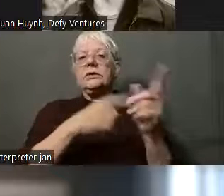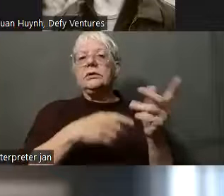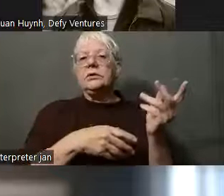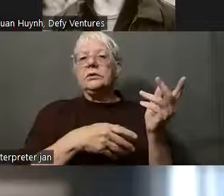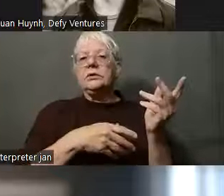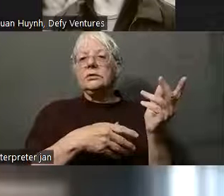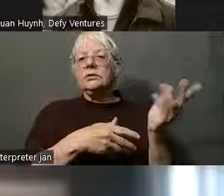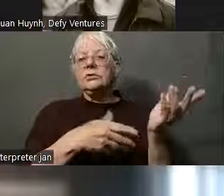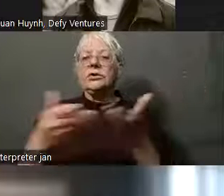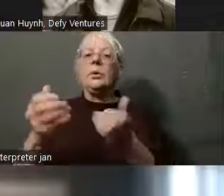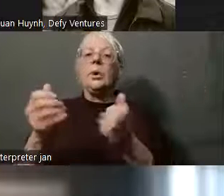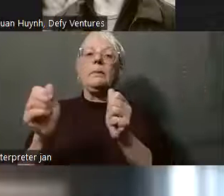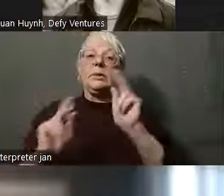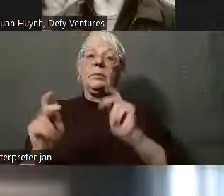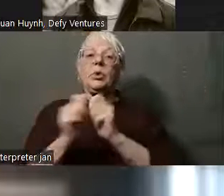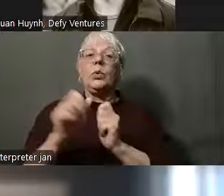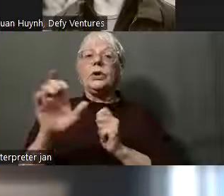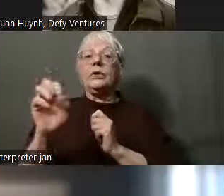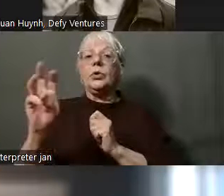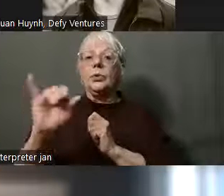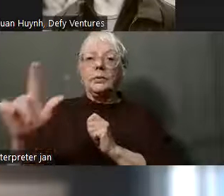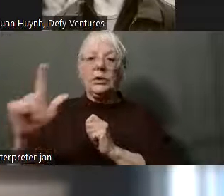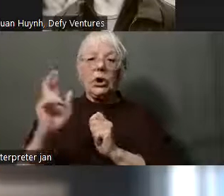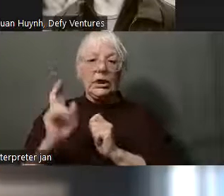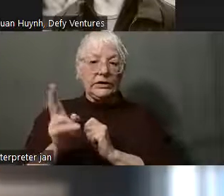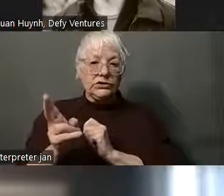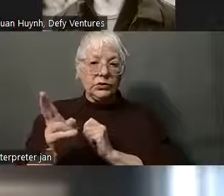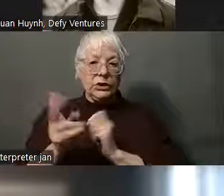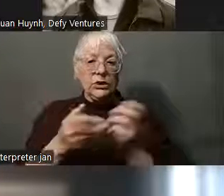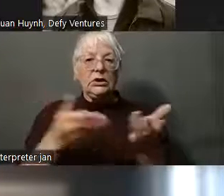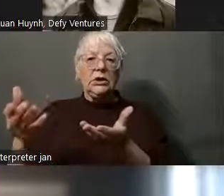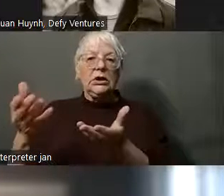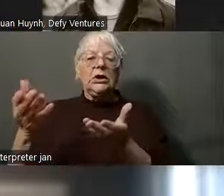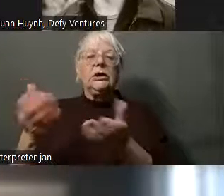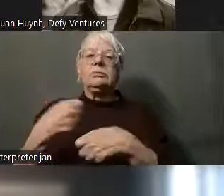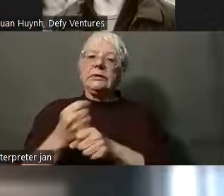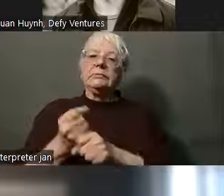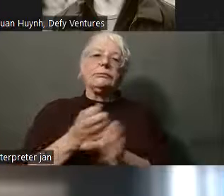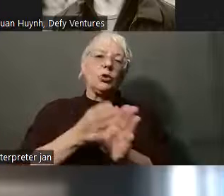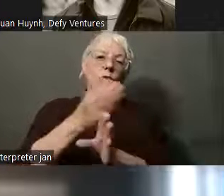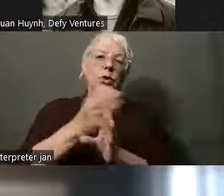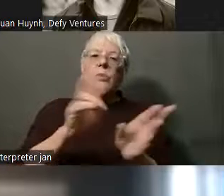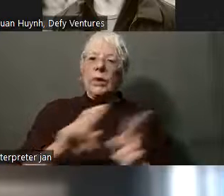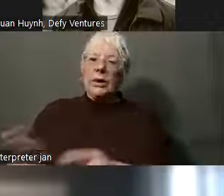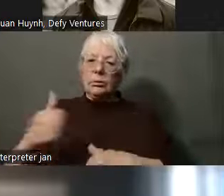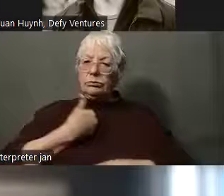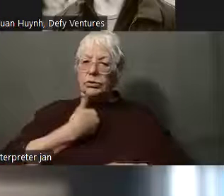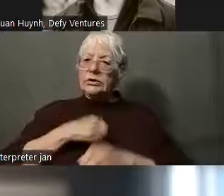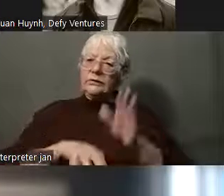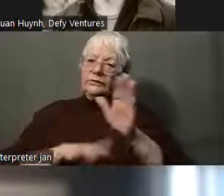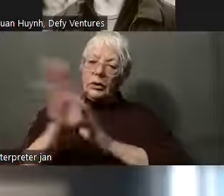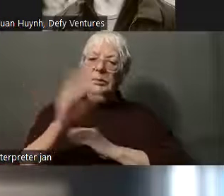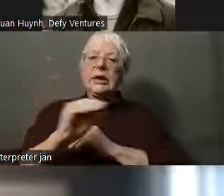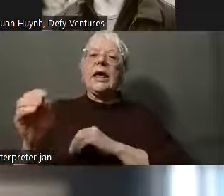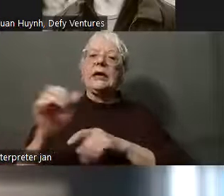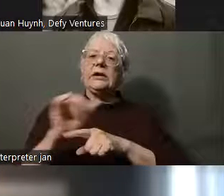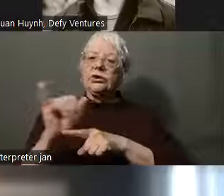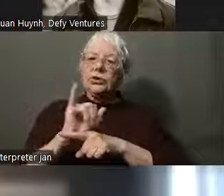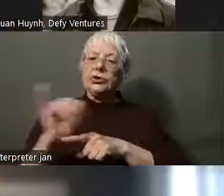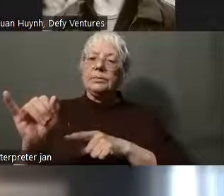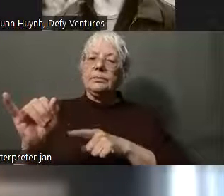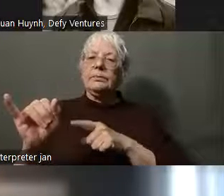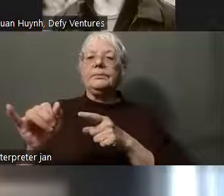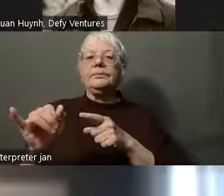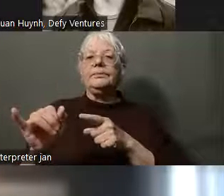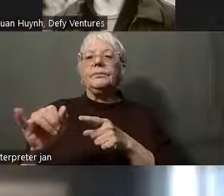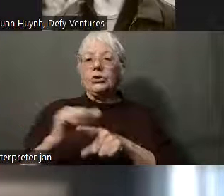people with criminal histories their best shot at a second chance through career readiness, personal development, and entrepreneurship training programs. One of the gaps